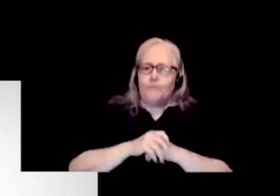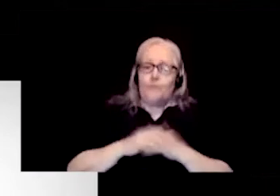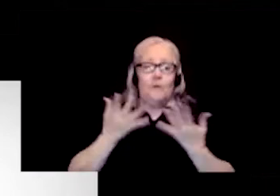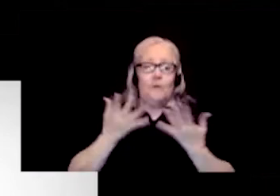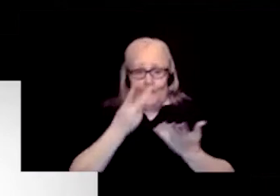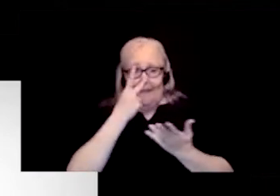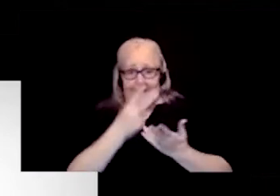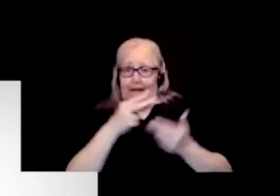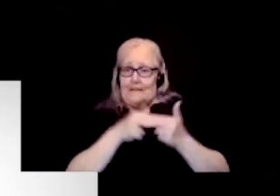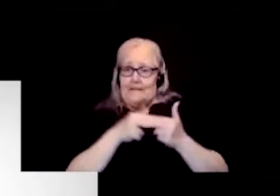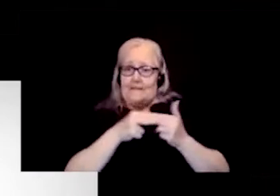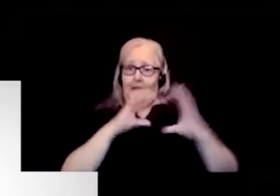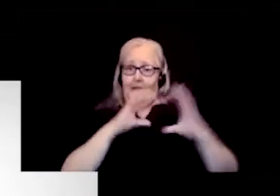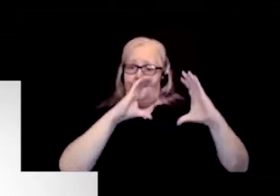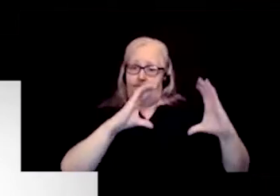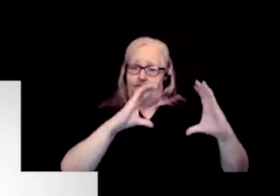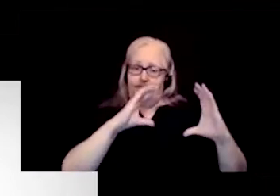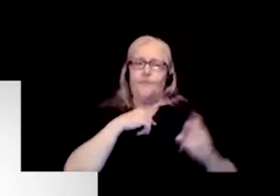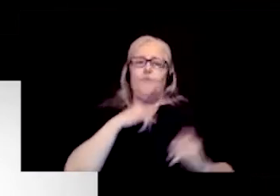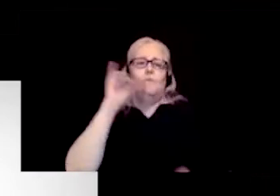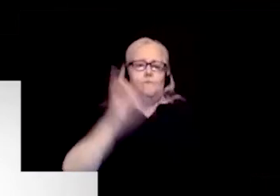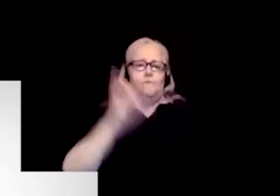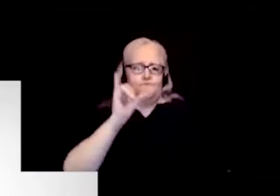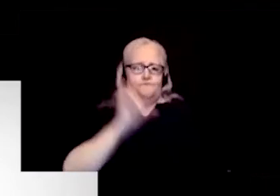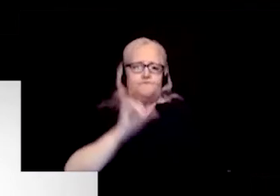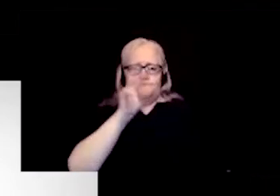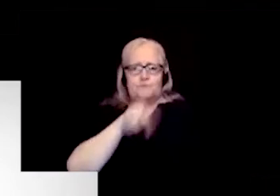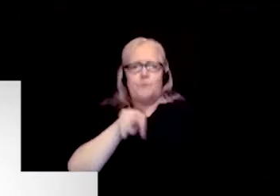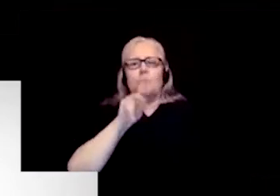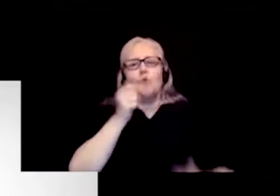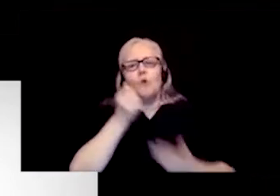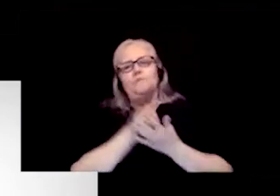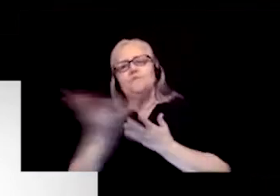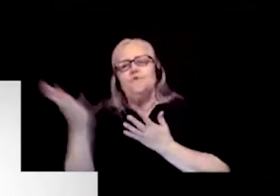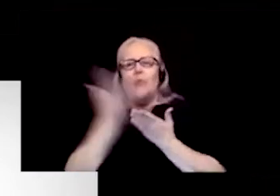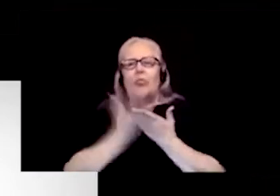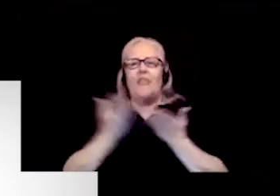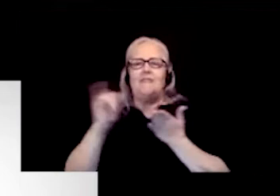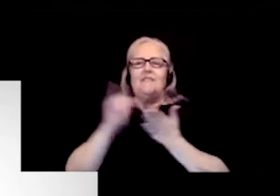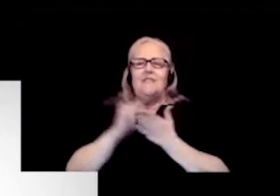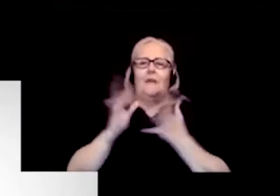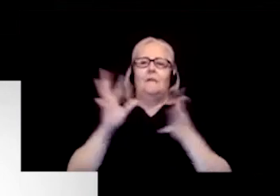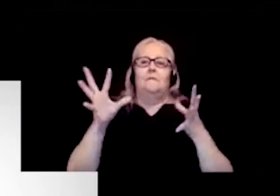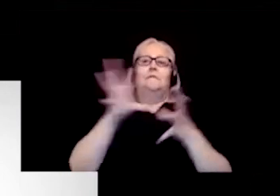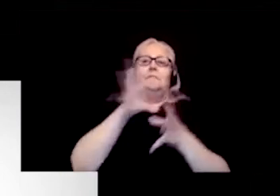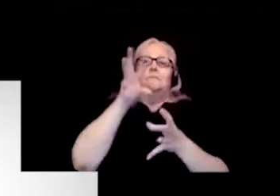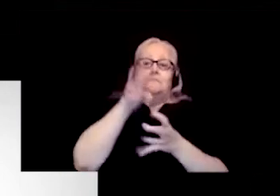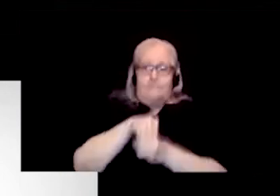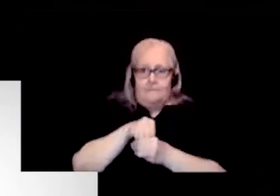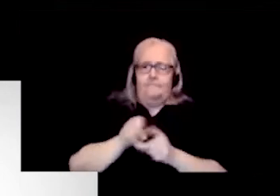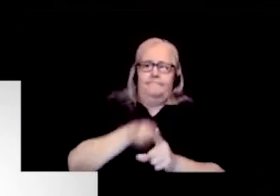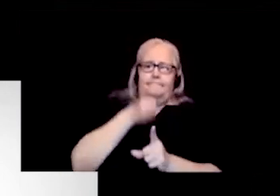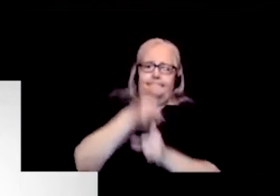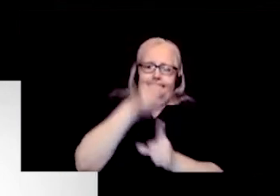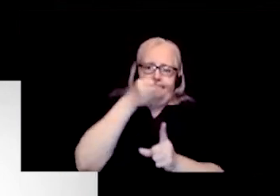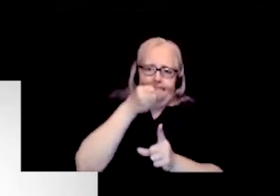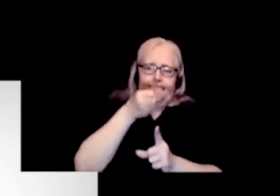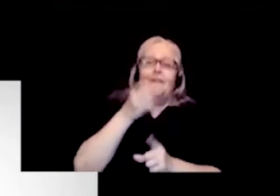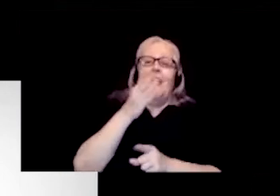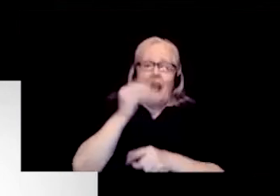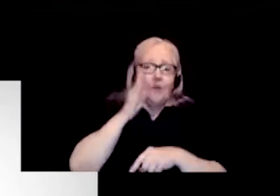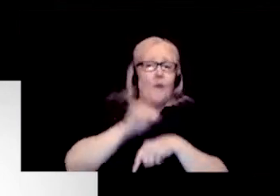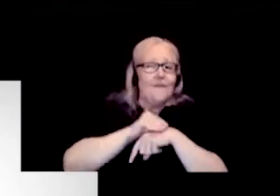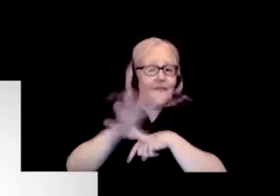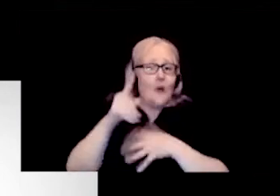slide, we recognize that a variety of forces collectively impact our health and determine the quality and the extent of our